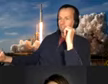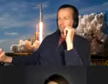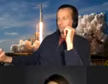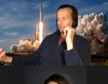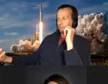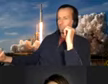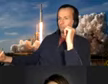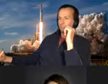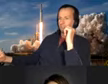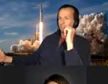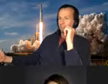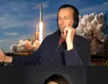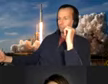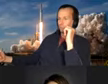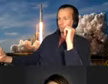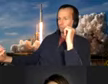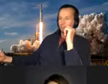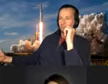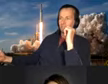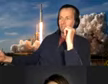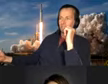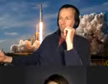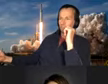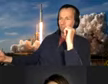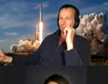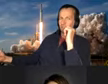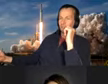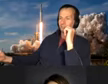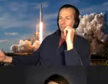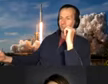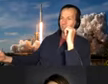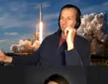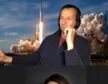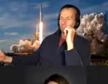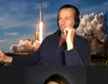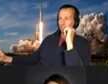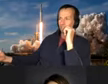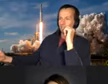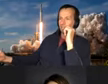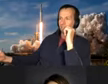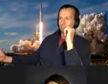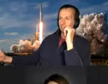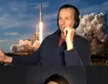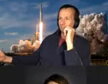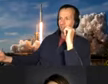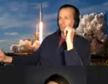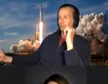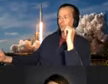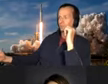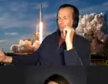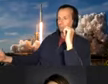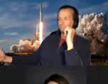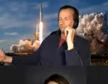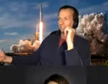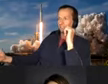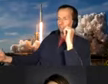And, you know, from that perspective, you can use all the information you have because we should be constantly adjusting and adapting. There's no